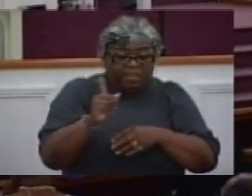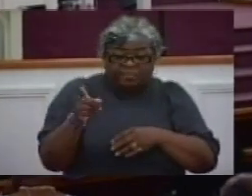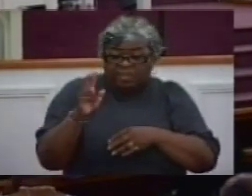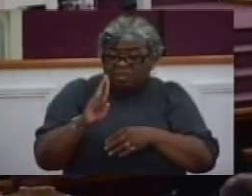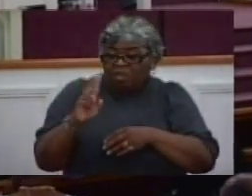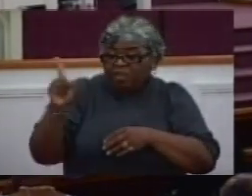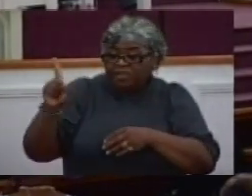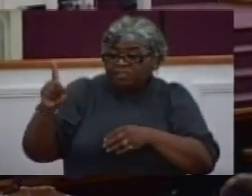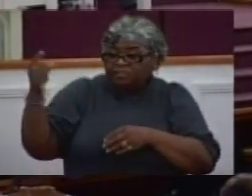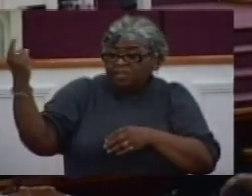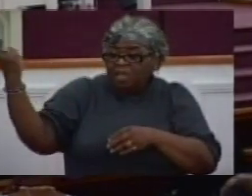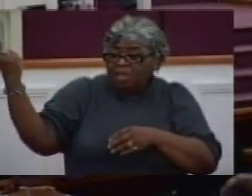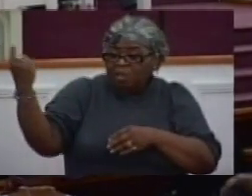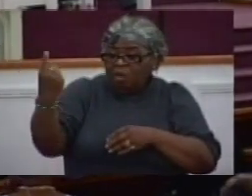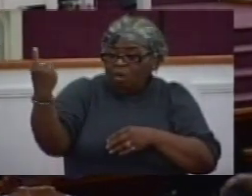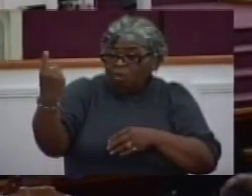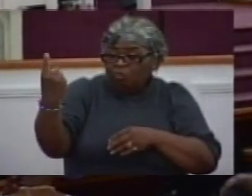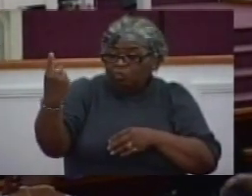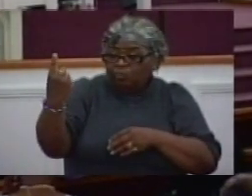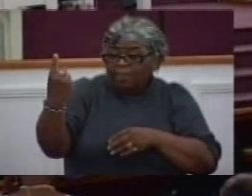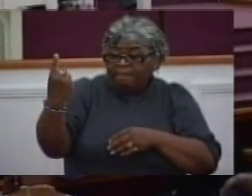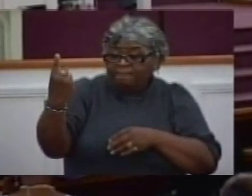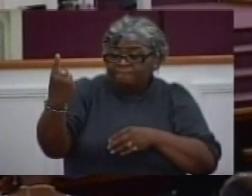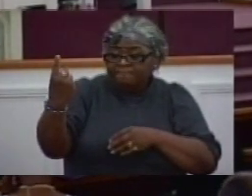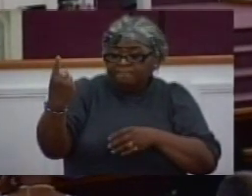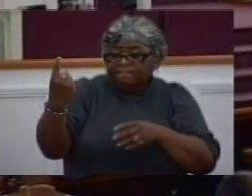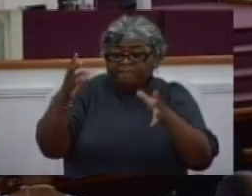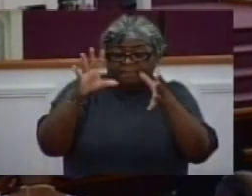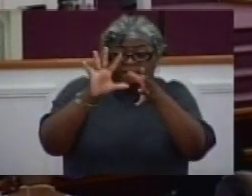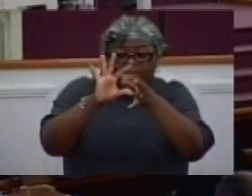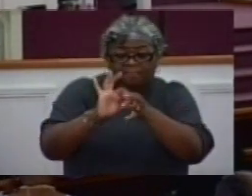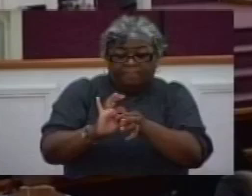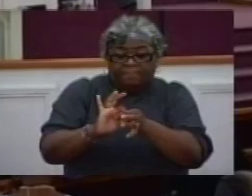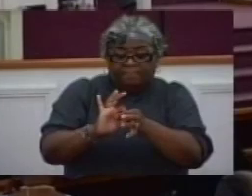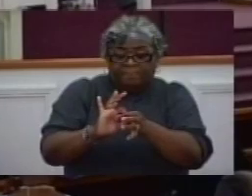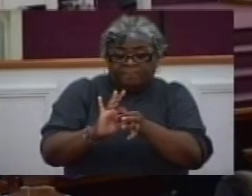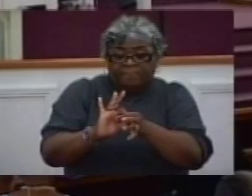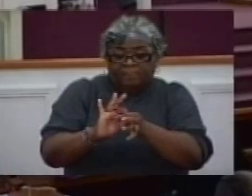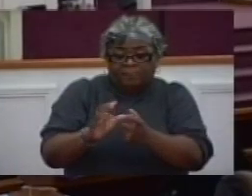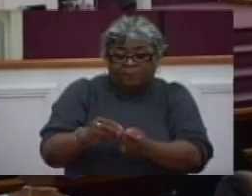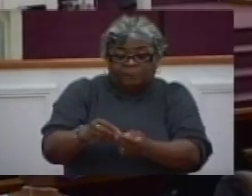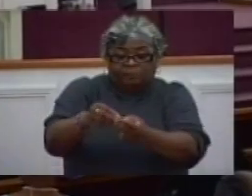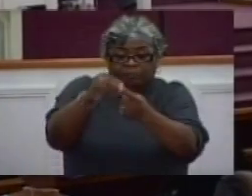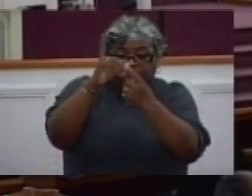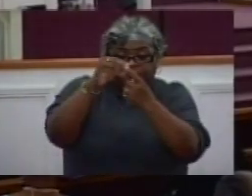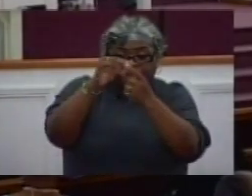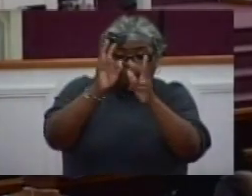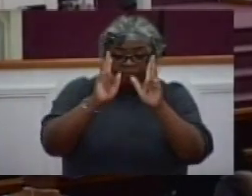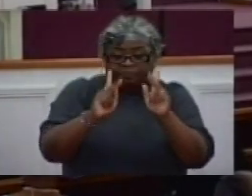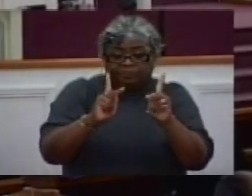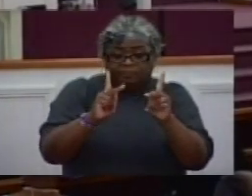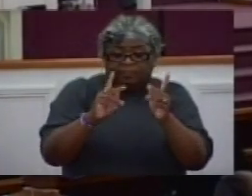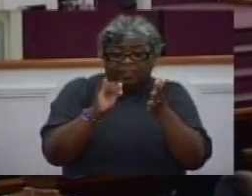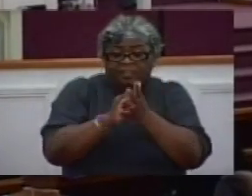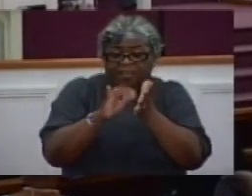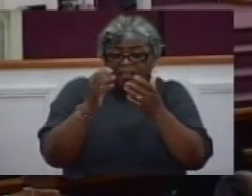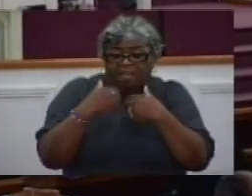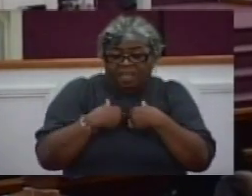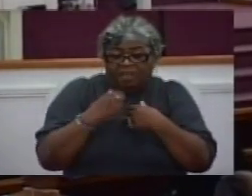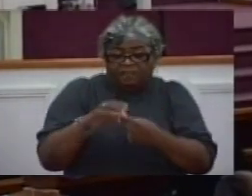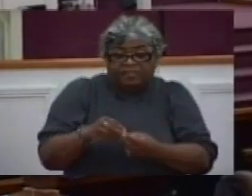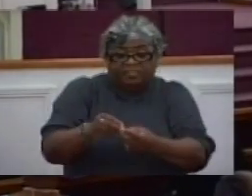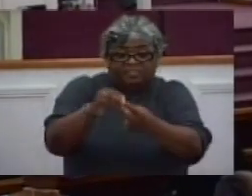are his own possession, his own special people who have a